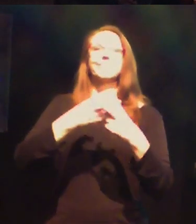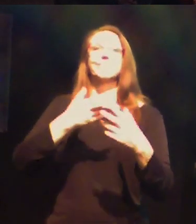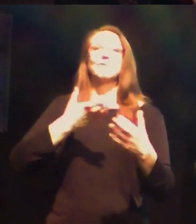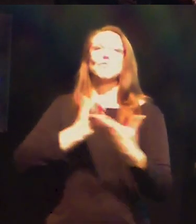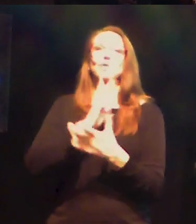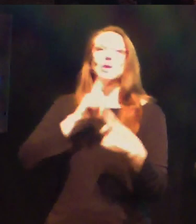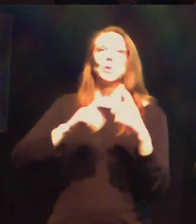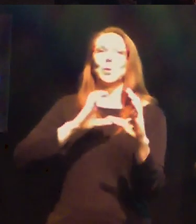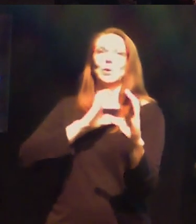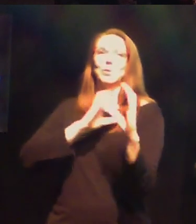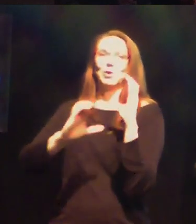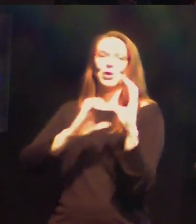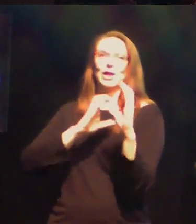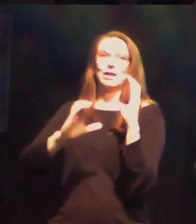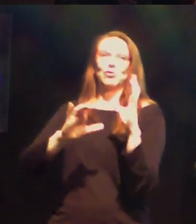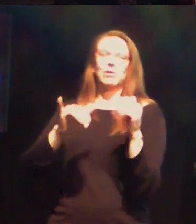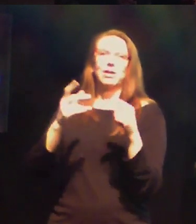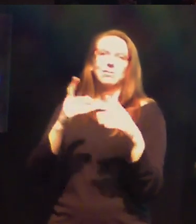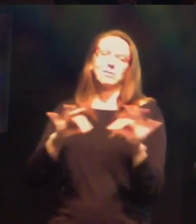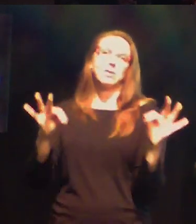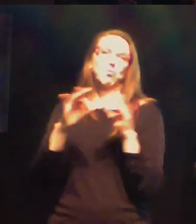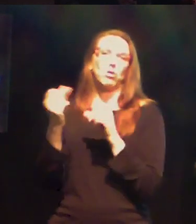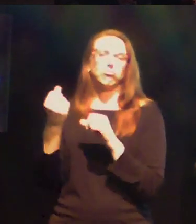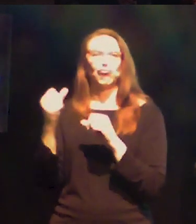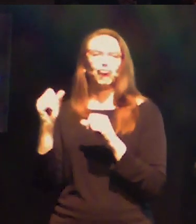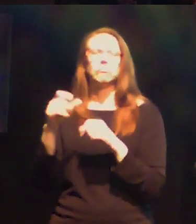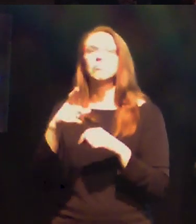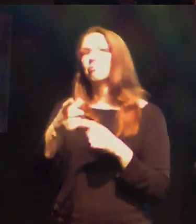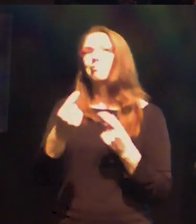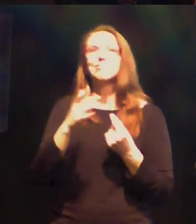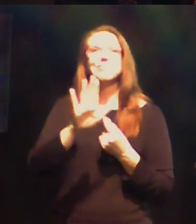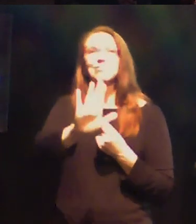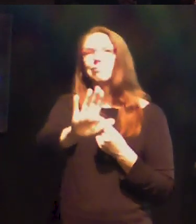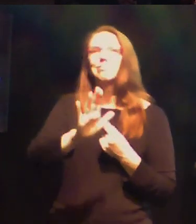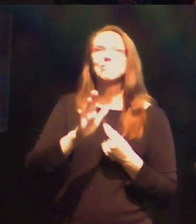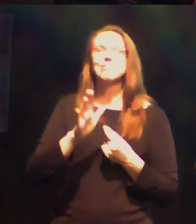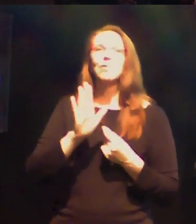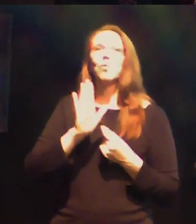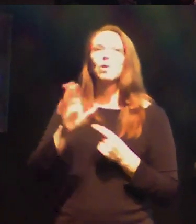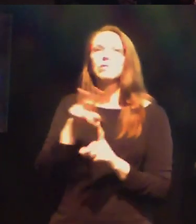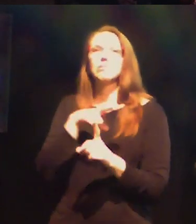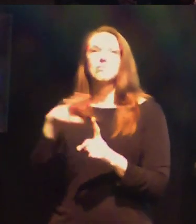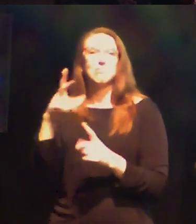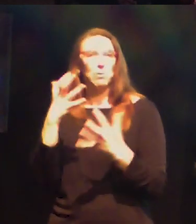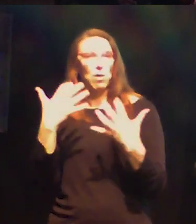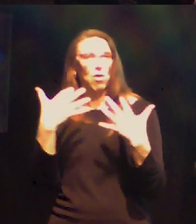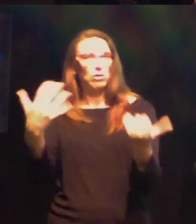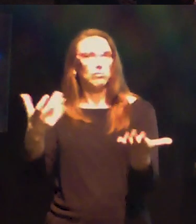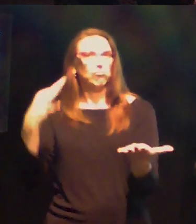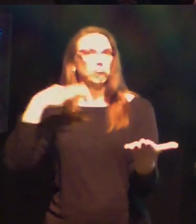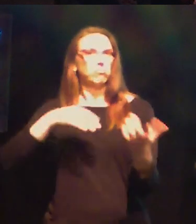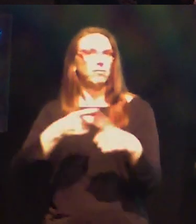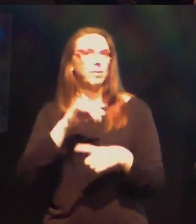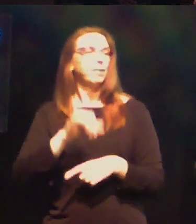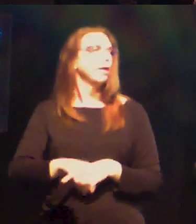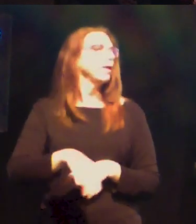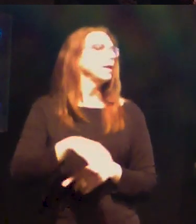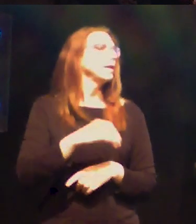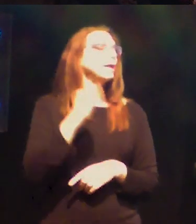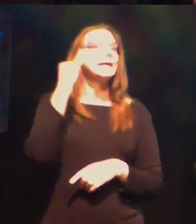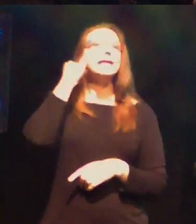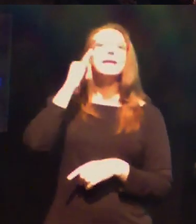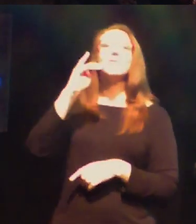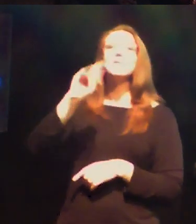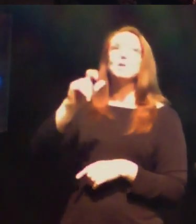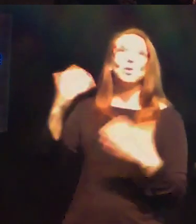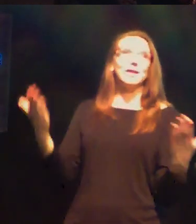right to communication. That's a very important movement. What would you like the audience members to take away? Yeah, May? If Michelle were here